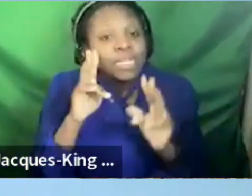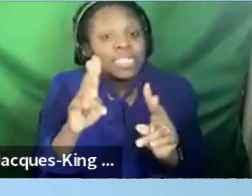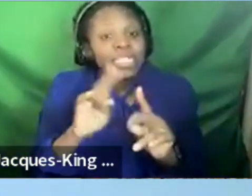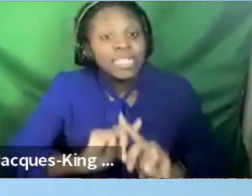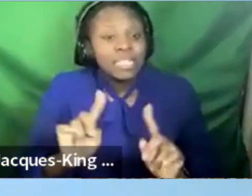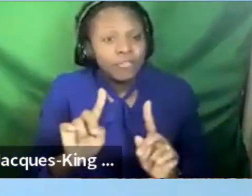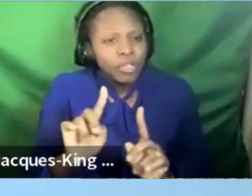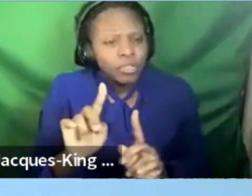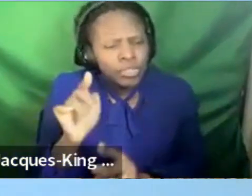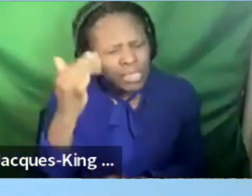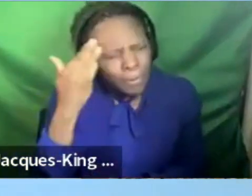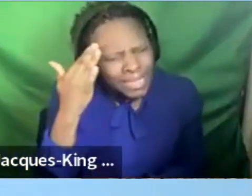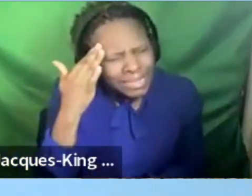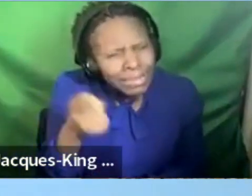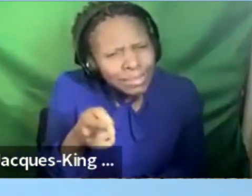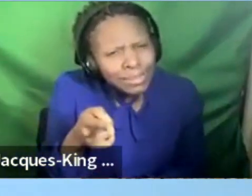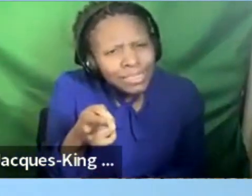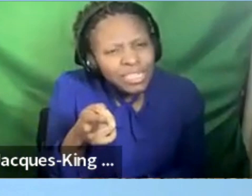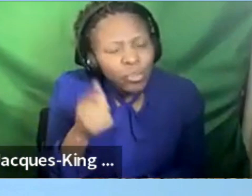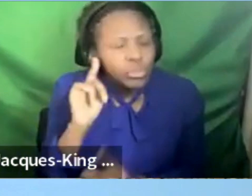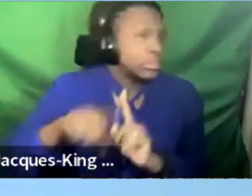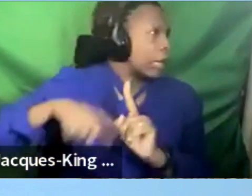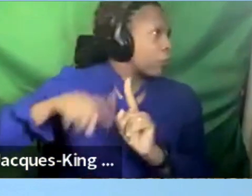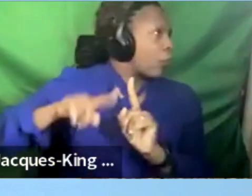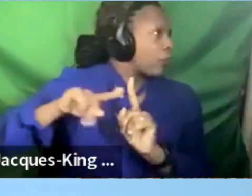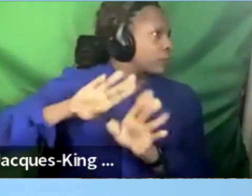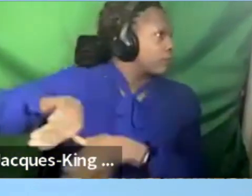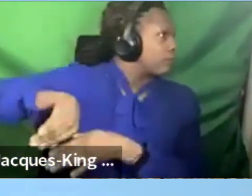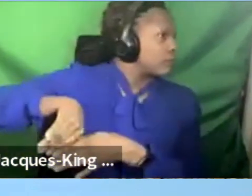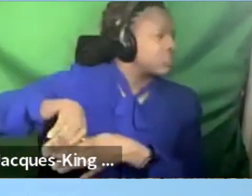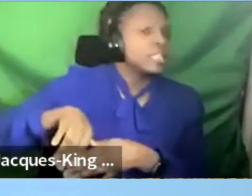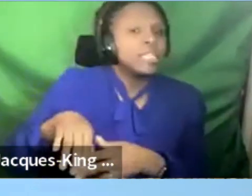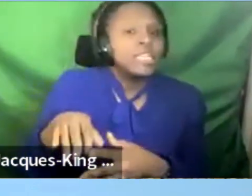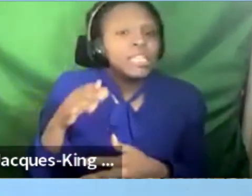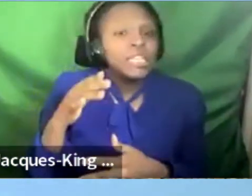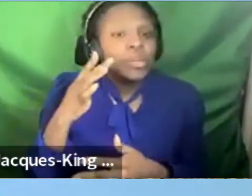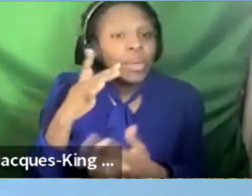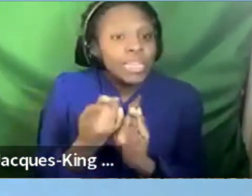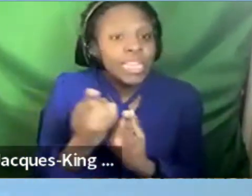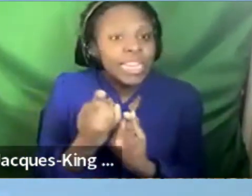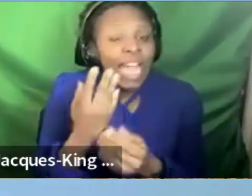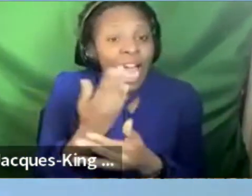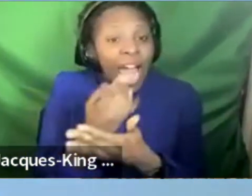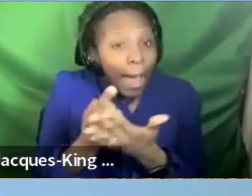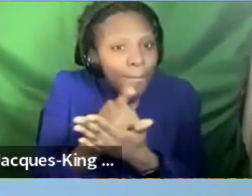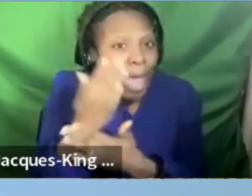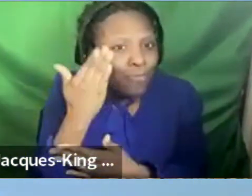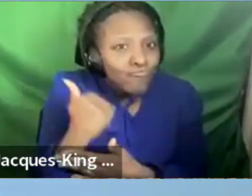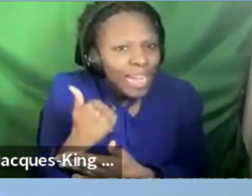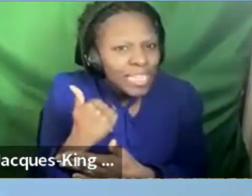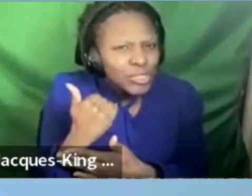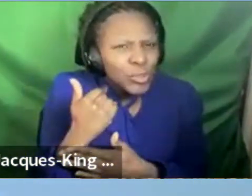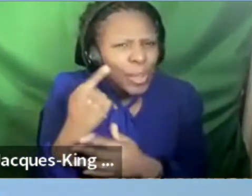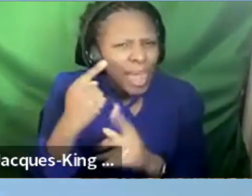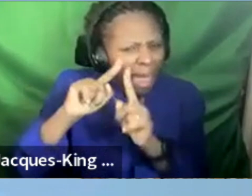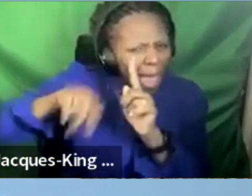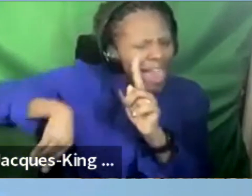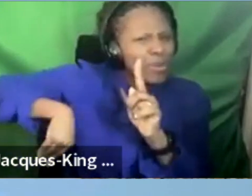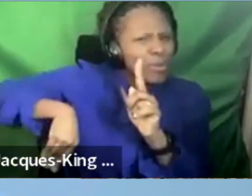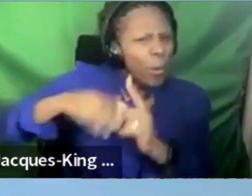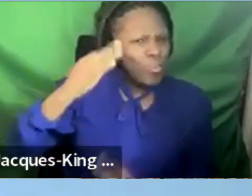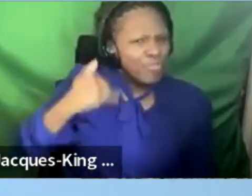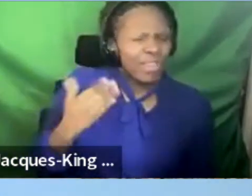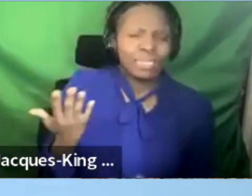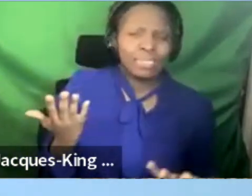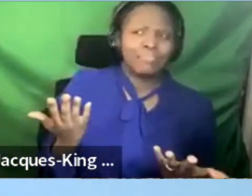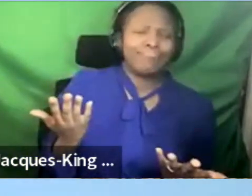you run with that. The character's seeing something totally different from what you see. Is that making sense? Rather than we're just ignoring this. Because when